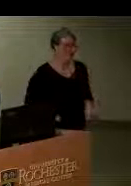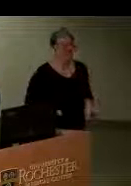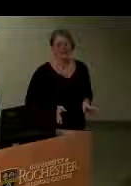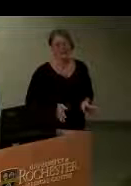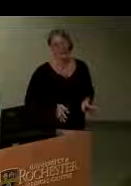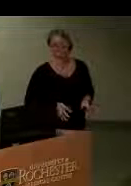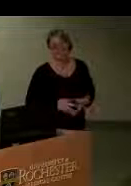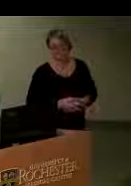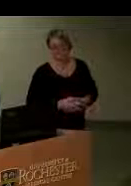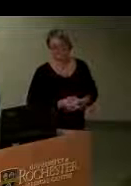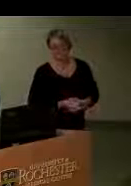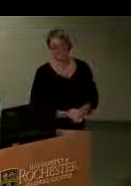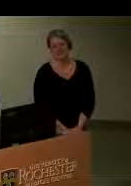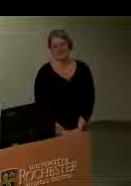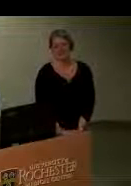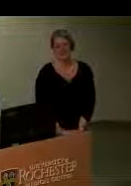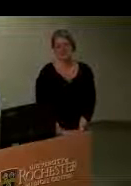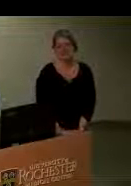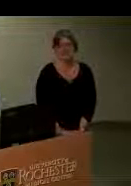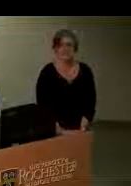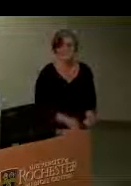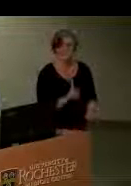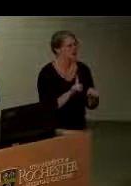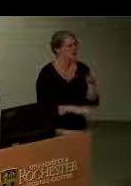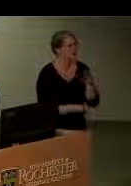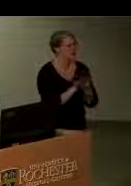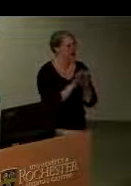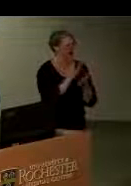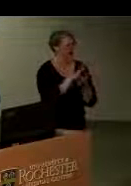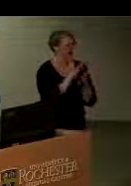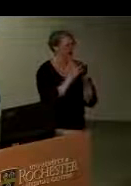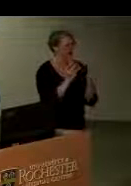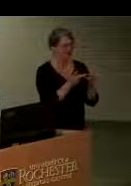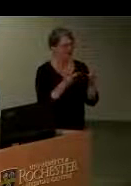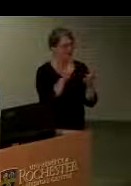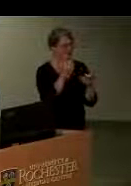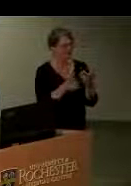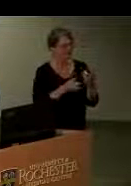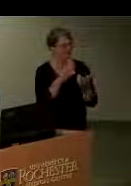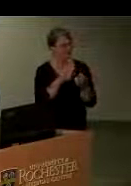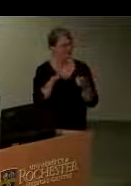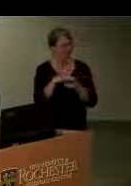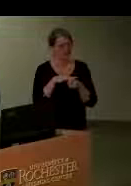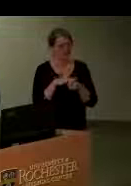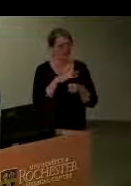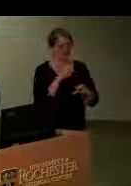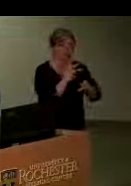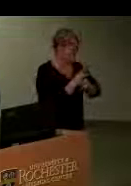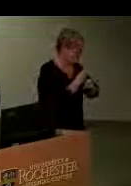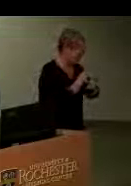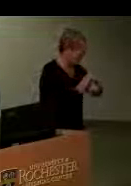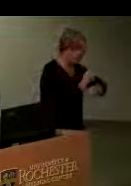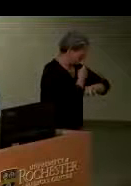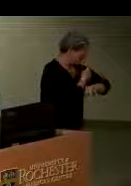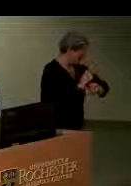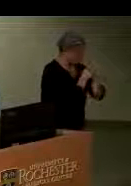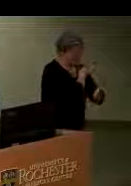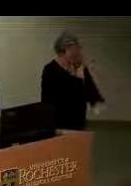And so I couldn't find an academic position because all I've been doing is taking care of tons of patients all those